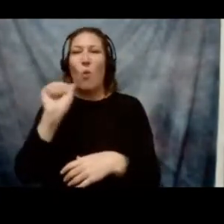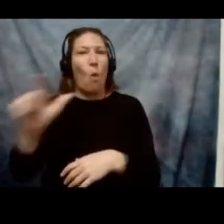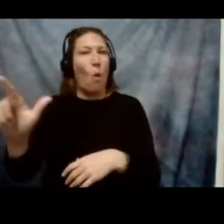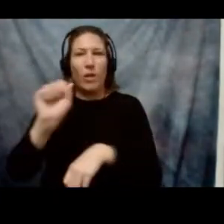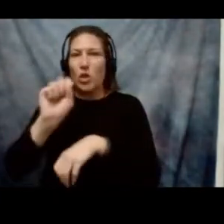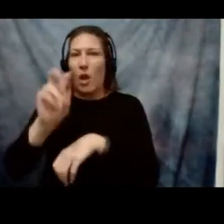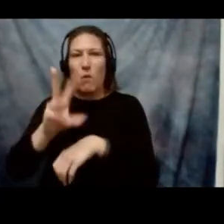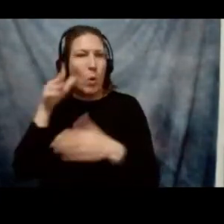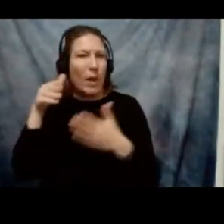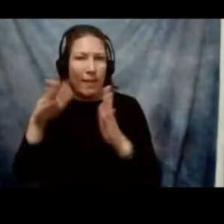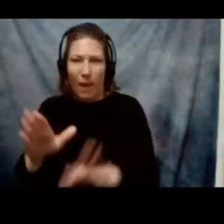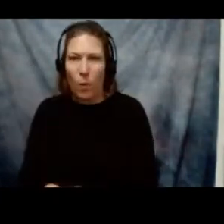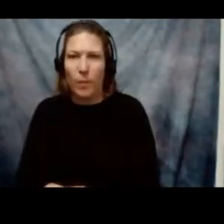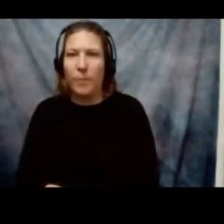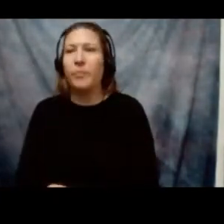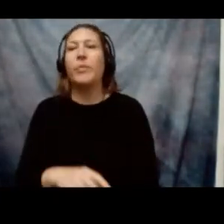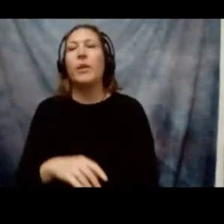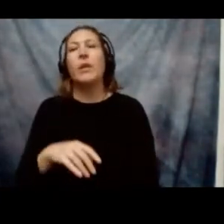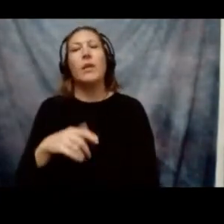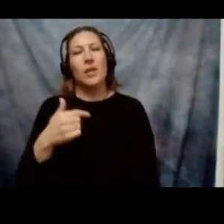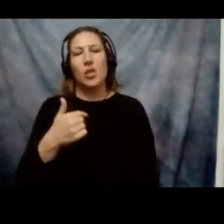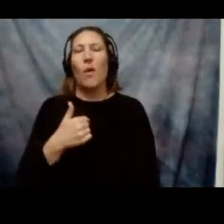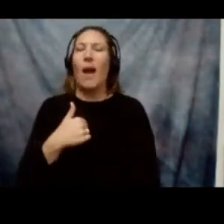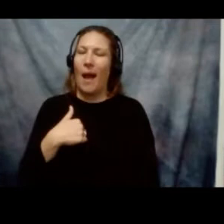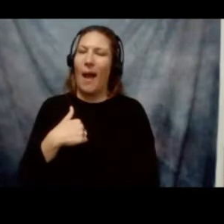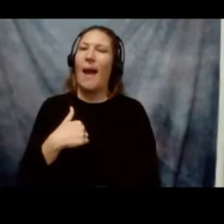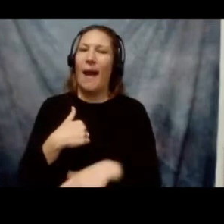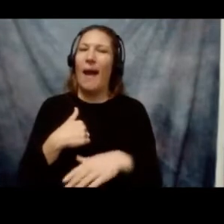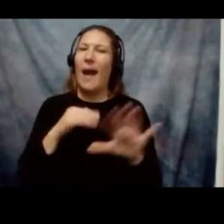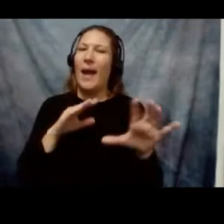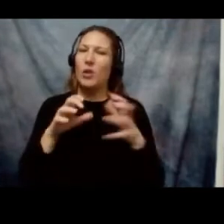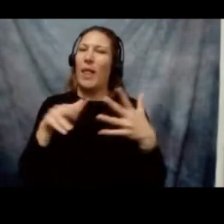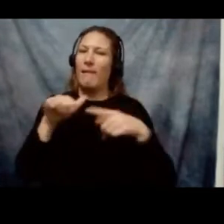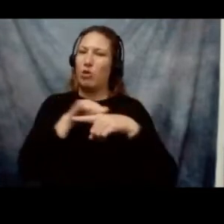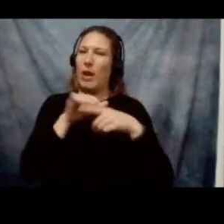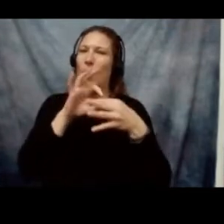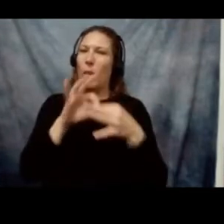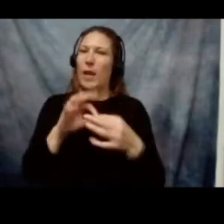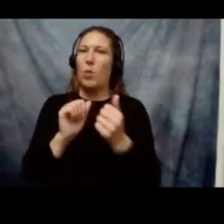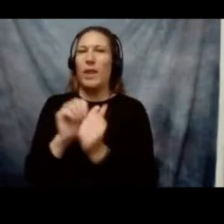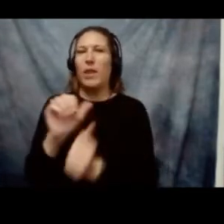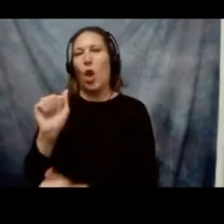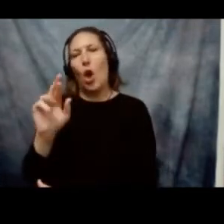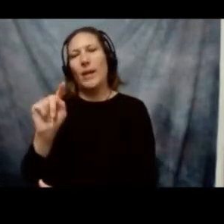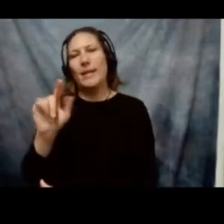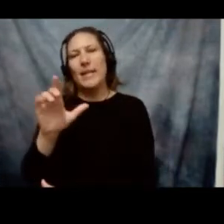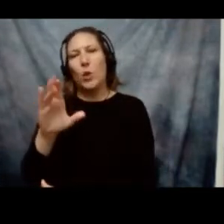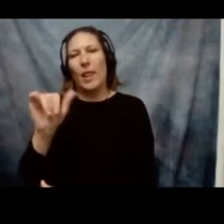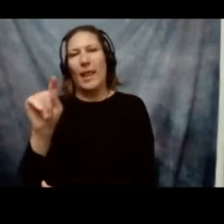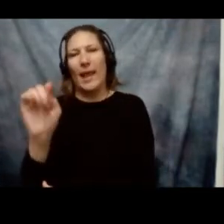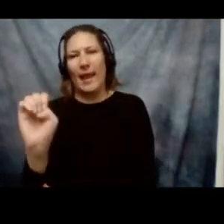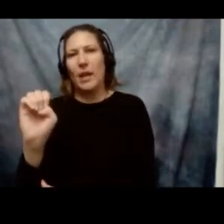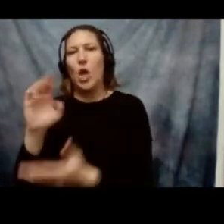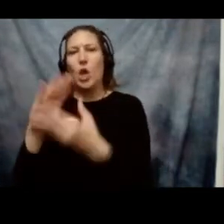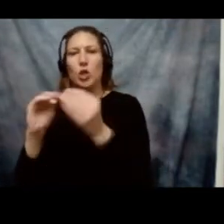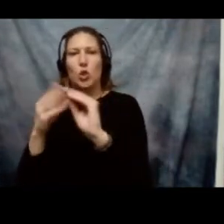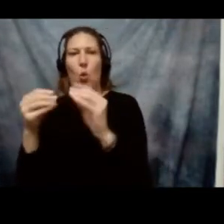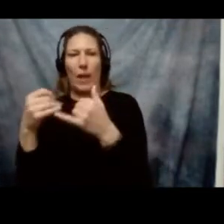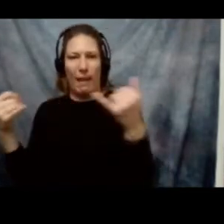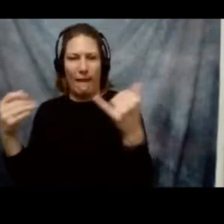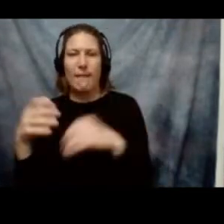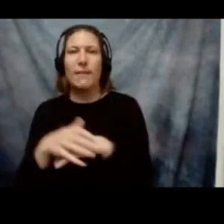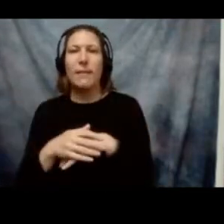use Articulate Storyline. So if I were to teach this, well, guess what? This is not fully